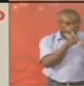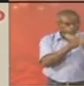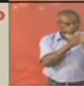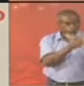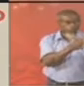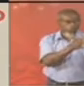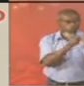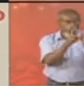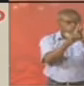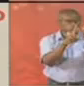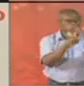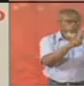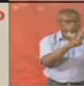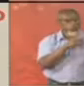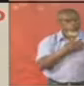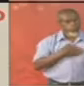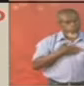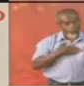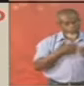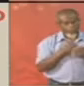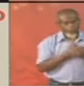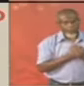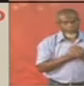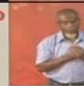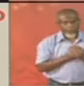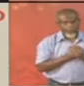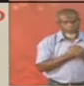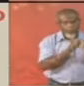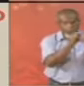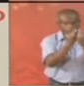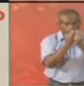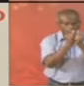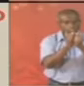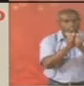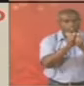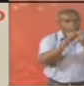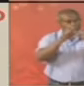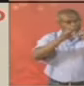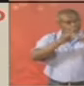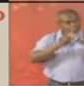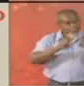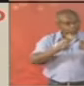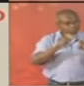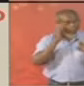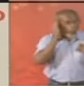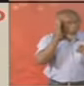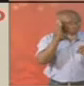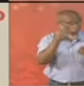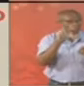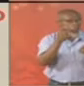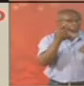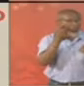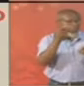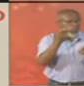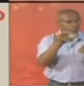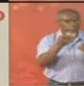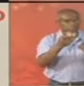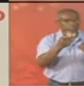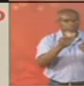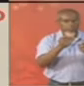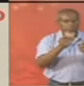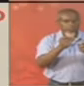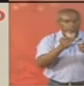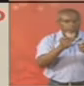distancing, the vaccines, all of these things together are parts of the behaviors that we're going to need to adjust to